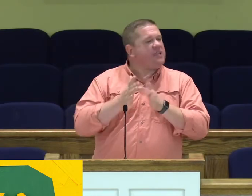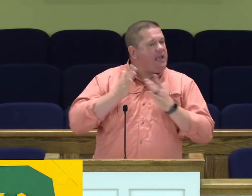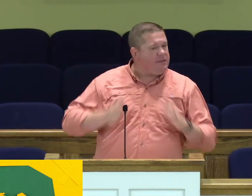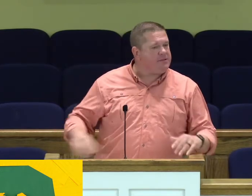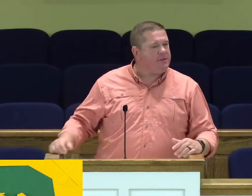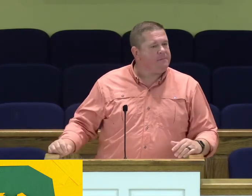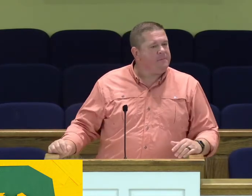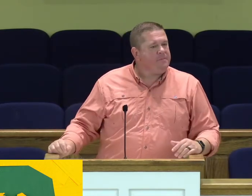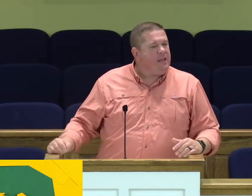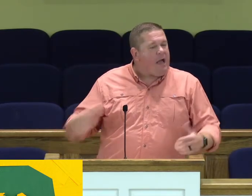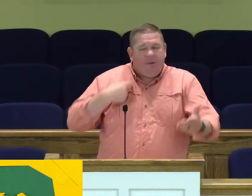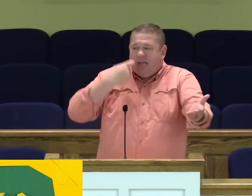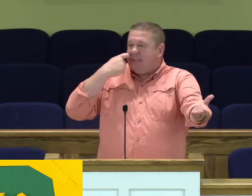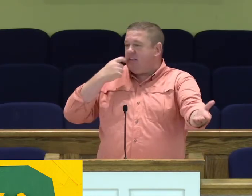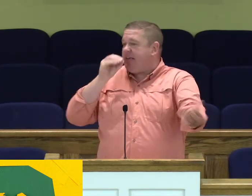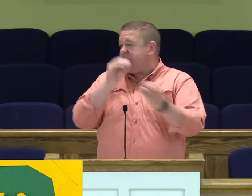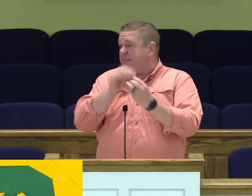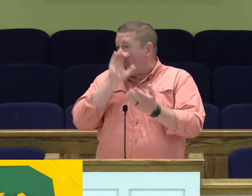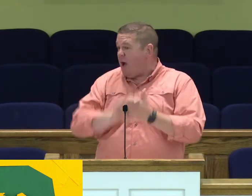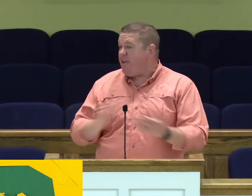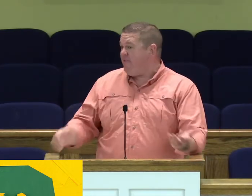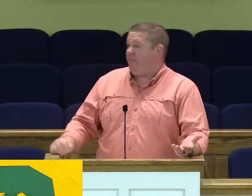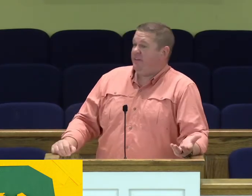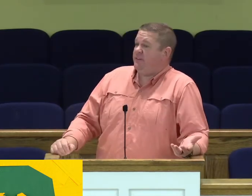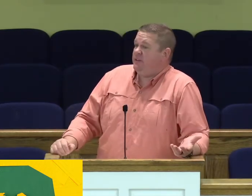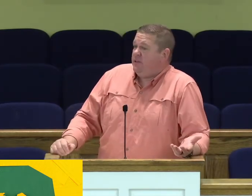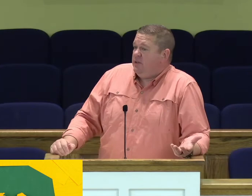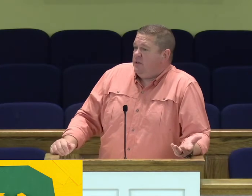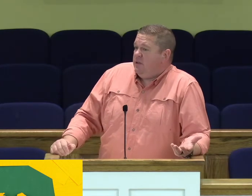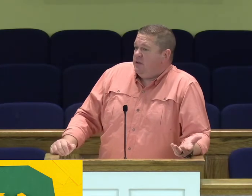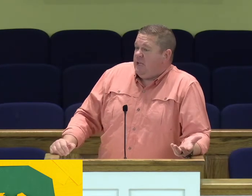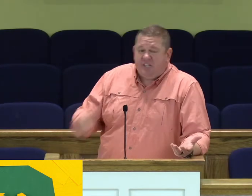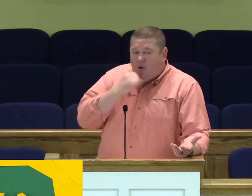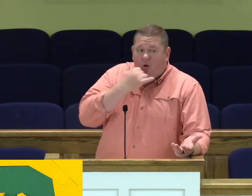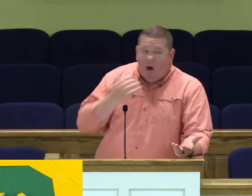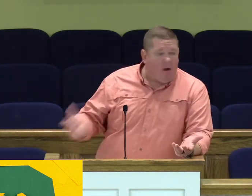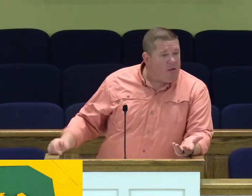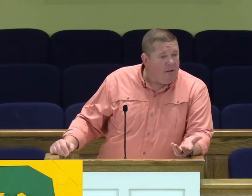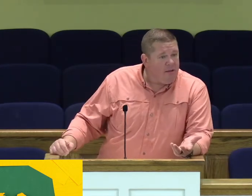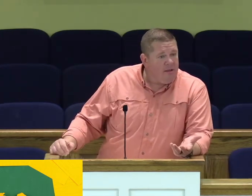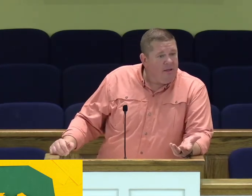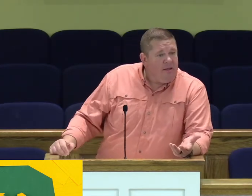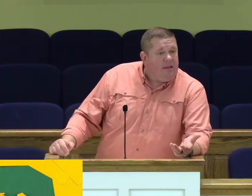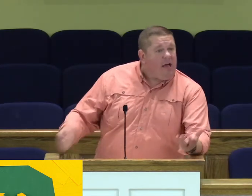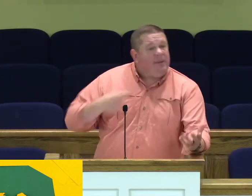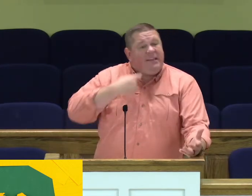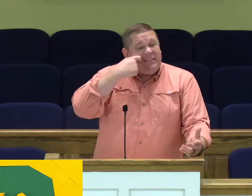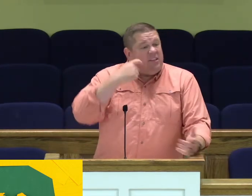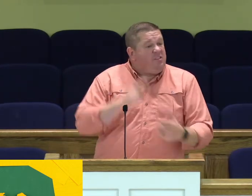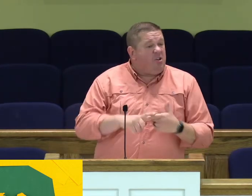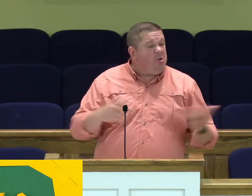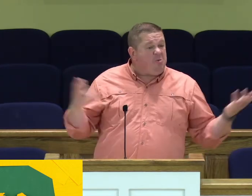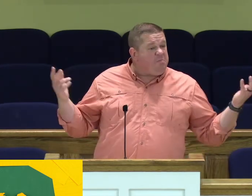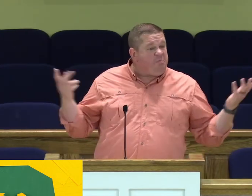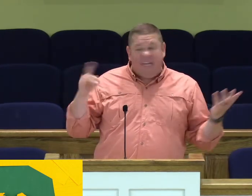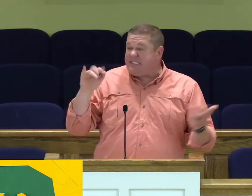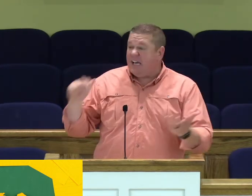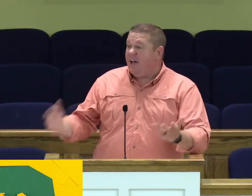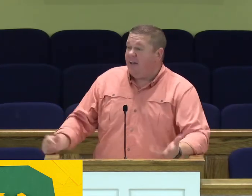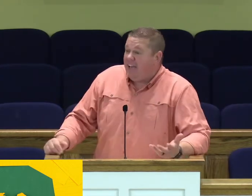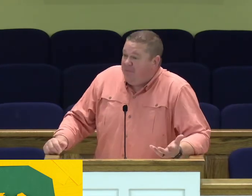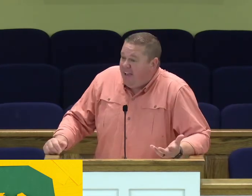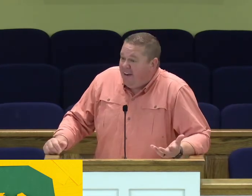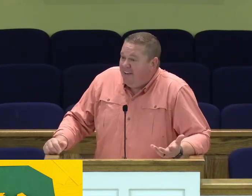the saints. I'm addicted to kissing my wife. That's not wrong. I'm addicted to